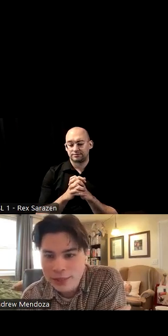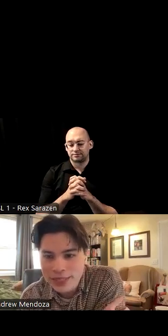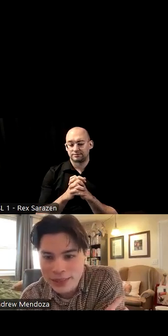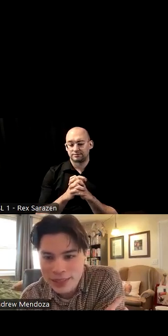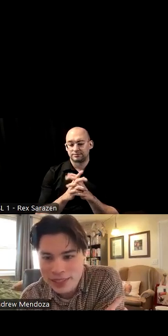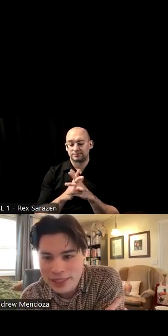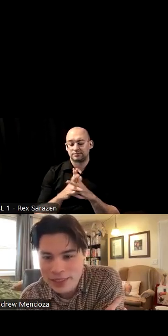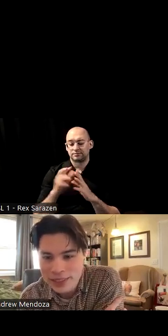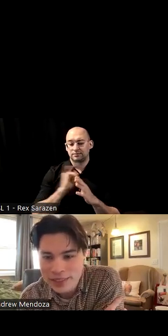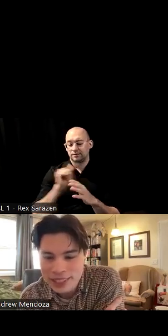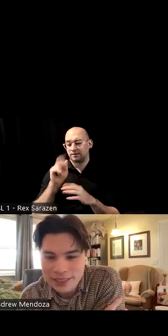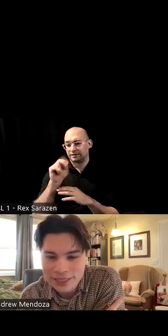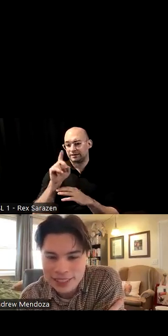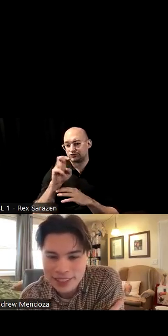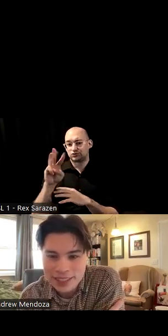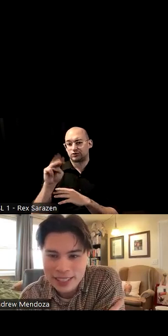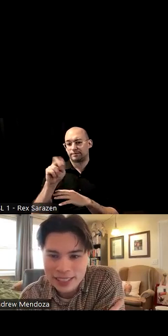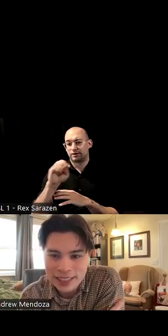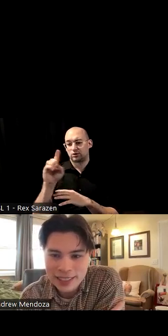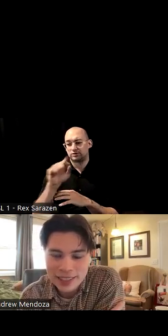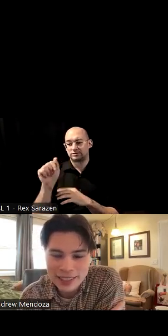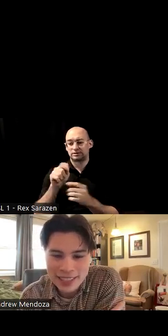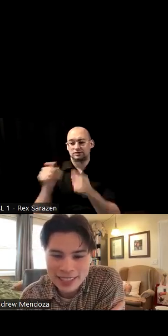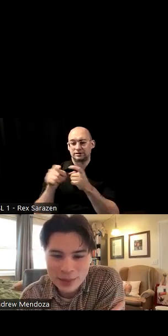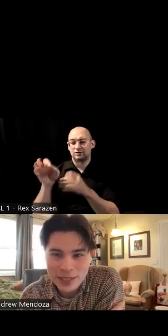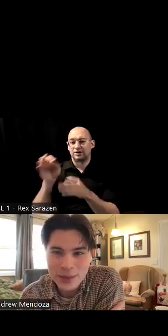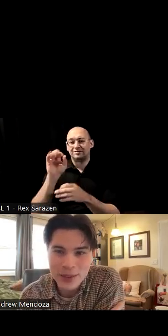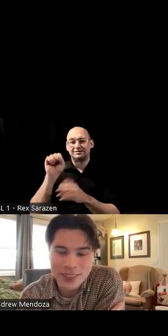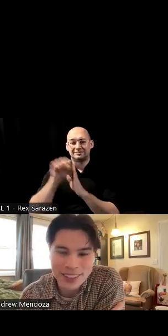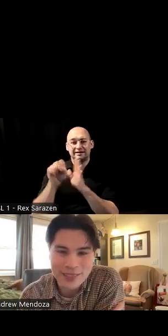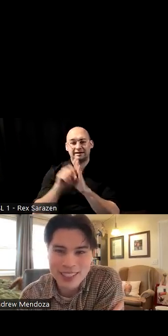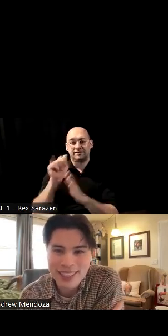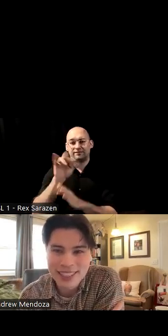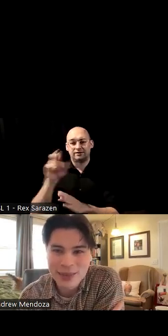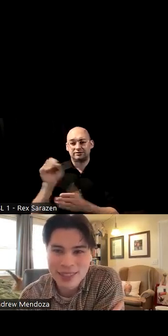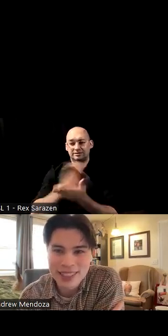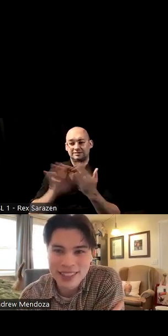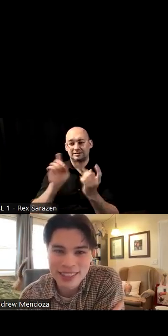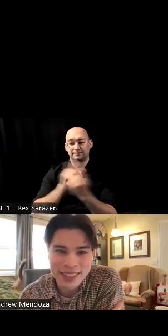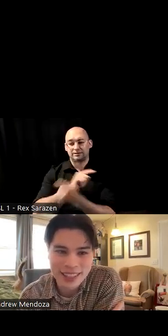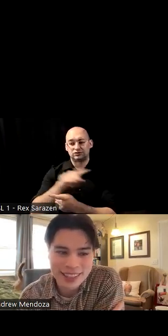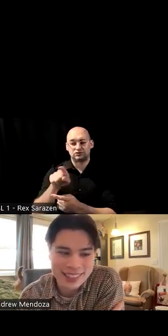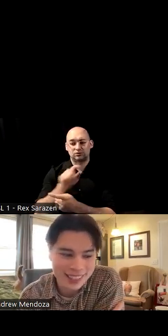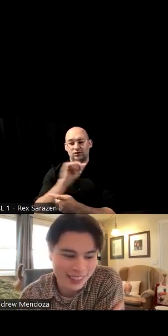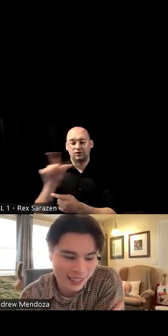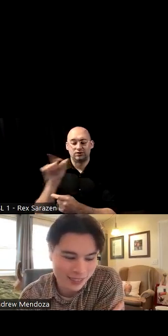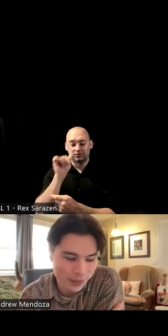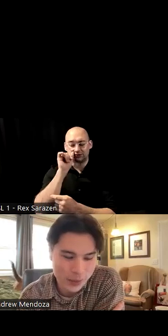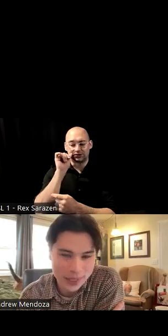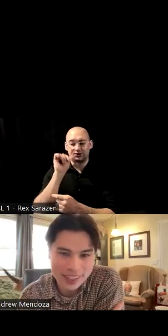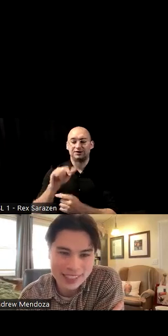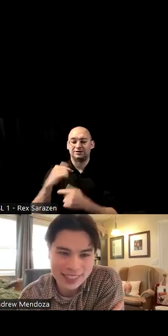I'm Andrew Mendoza, the Director of State Affairs. It is nice to meet you all. I've been in this position since